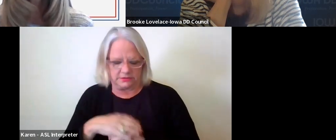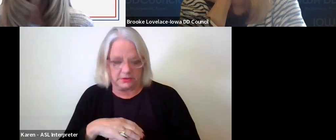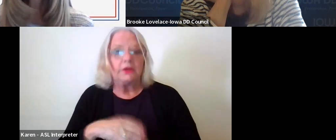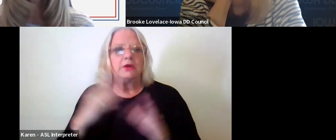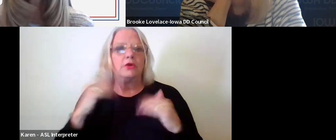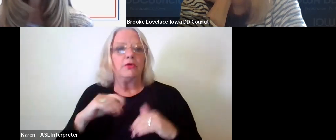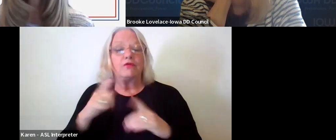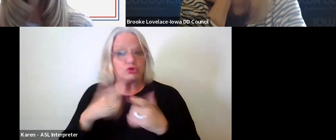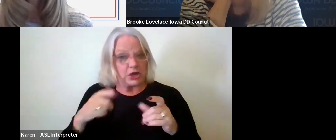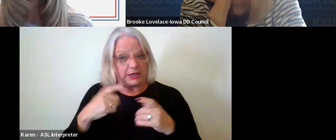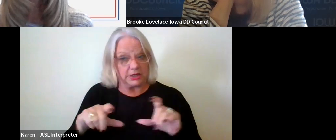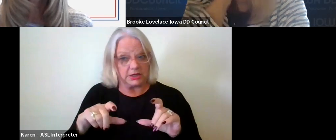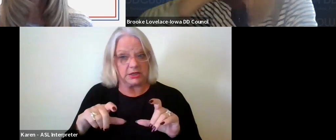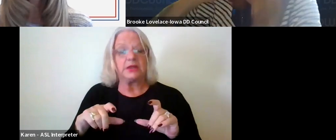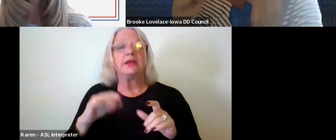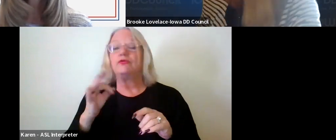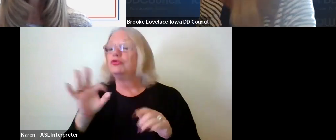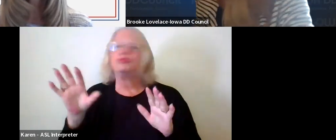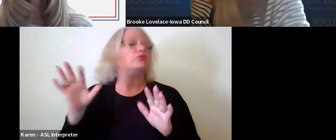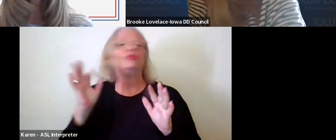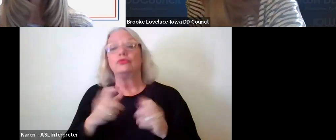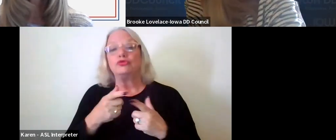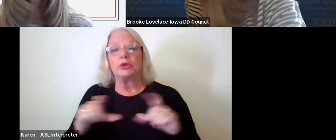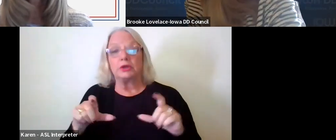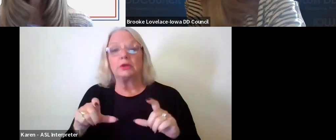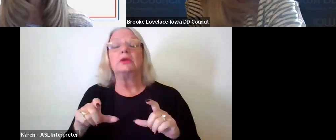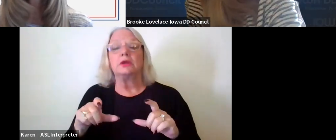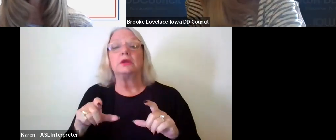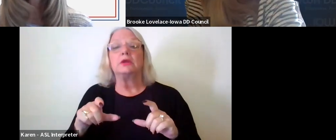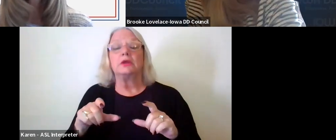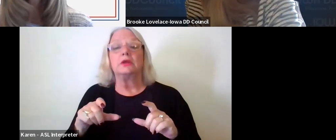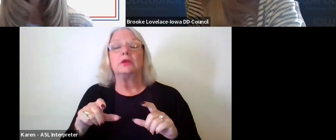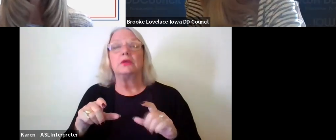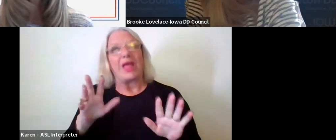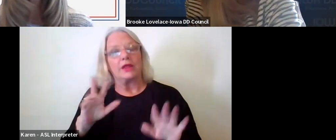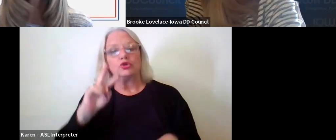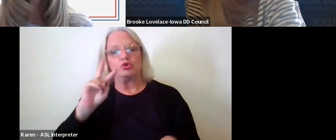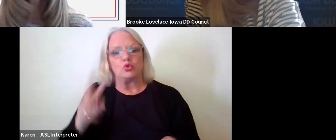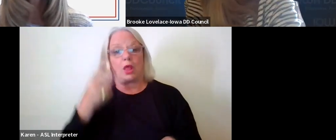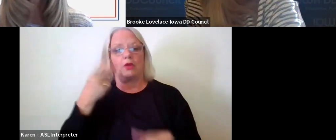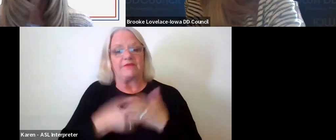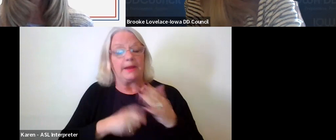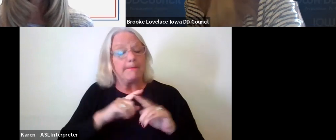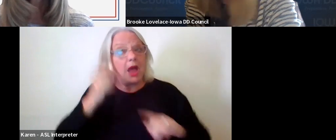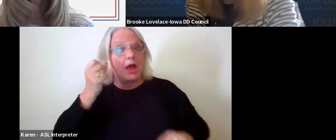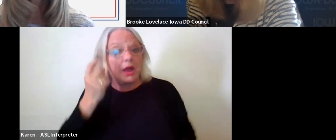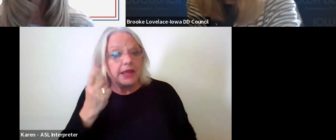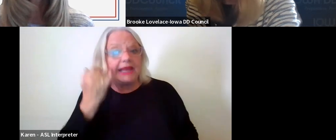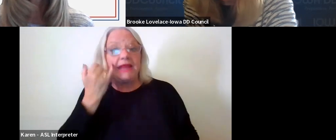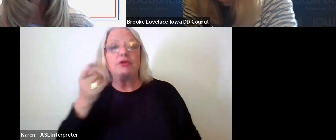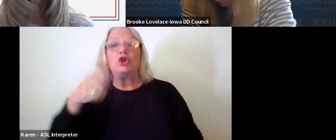additional fee, but that is waived. So there's a $2 fee that is waived if you